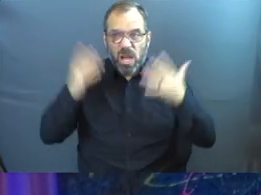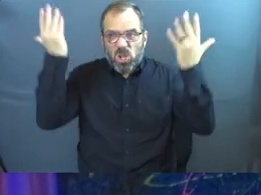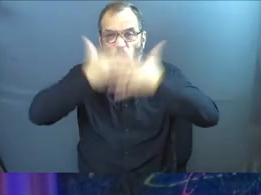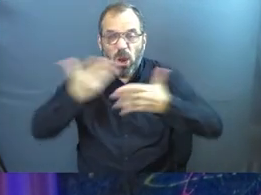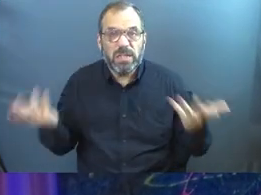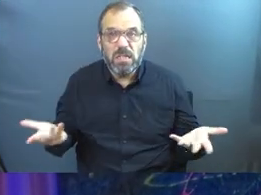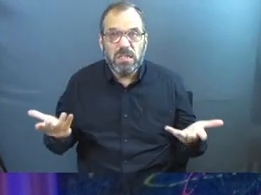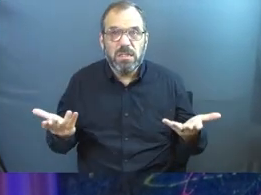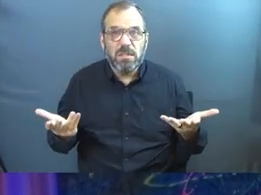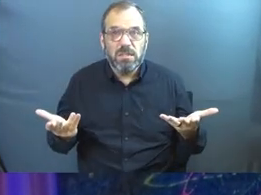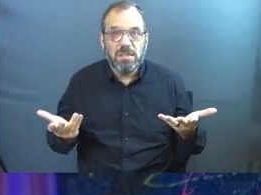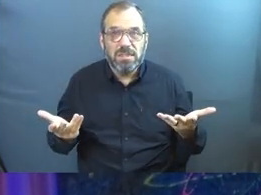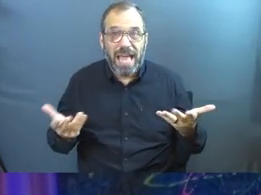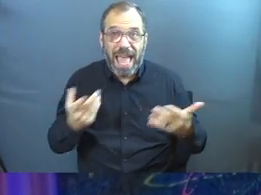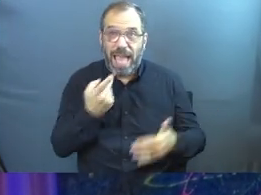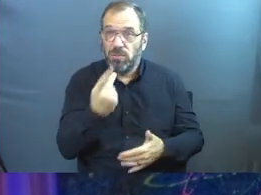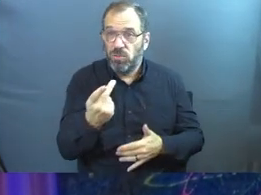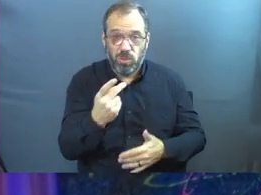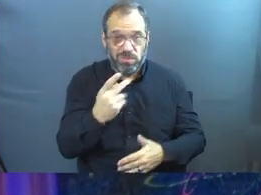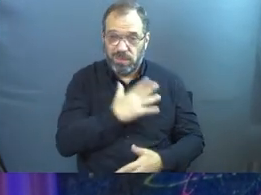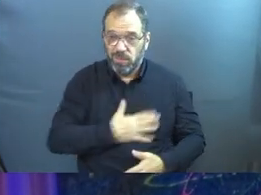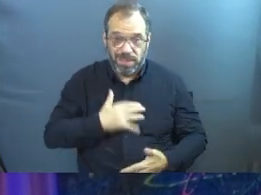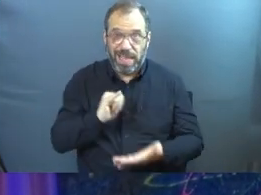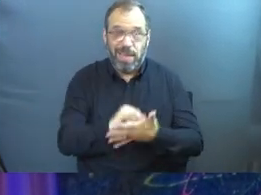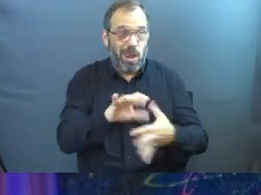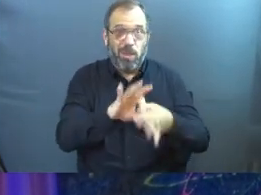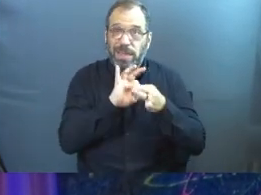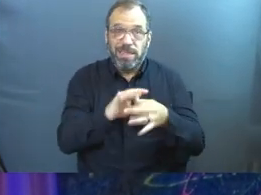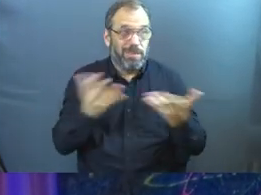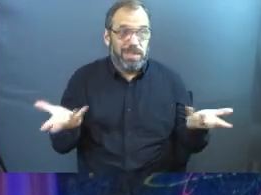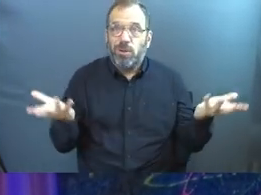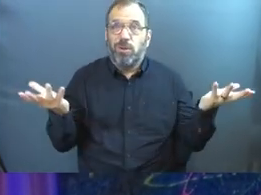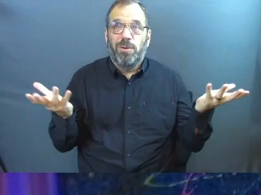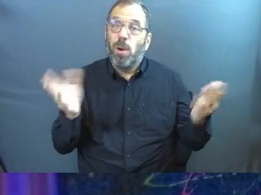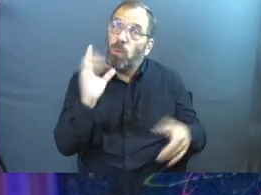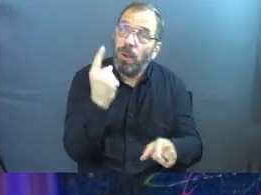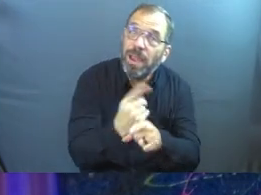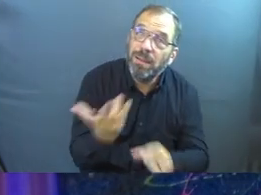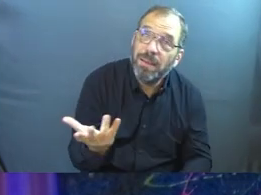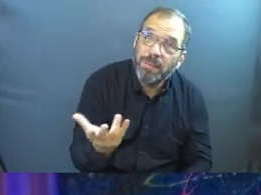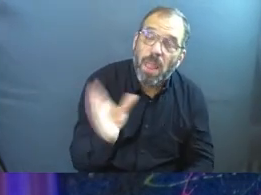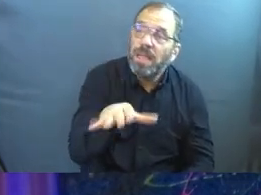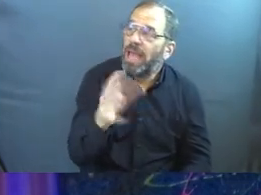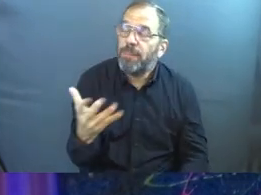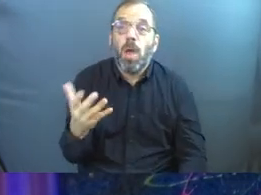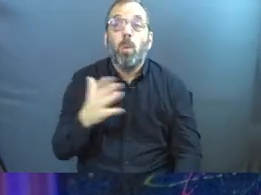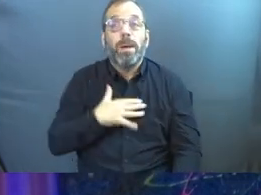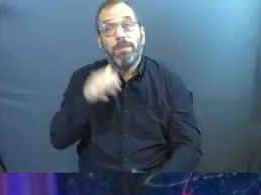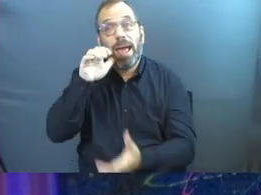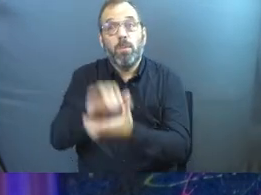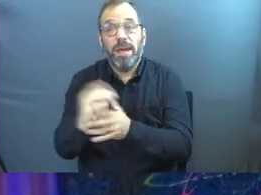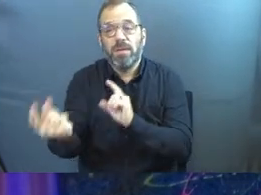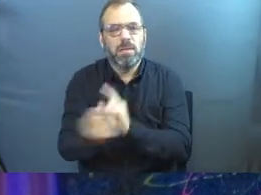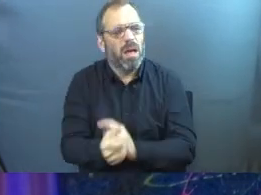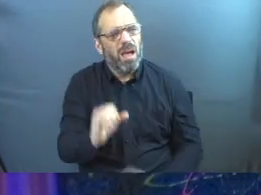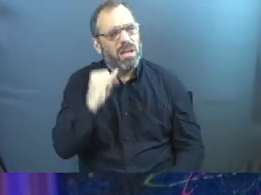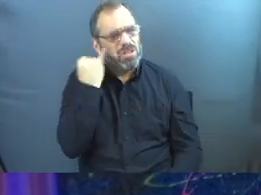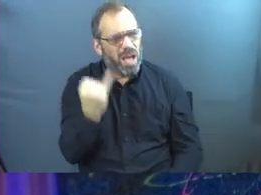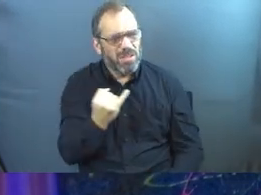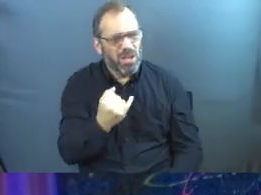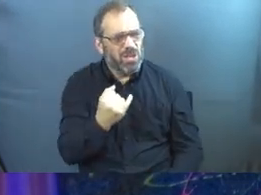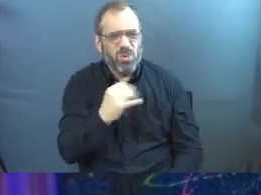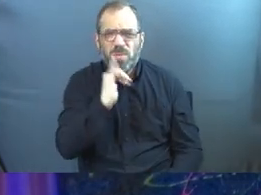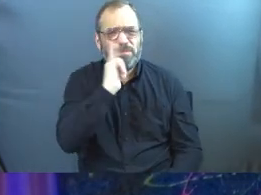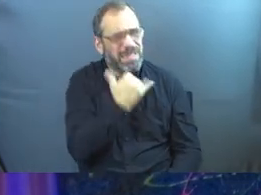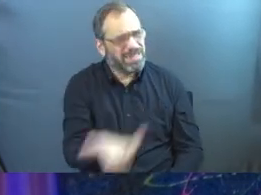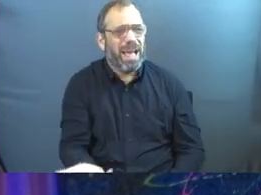darkness. And none of us appreciate that in our relationships either, right? Like when Linda comes to me and says, Josh, you really